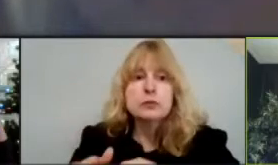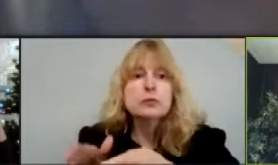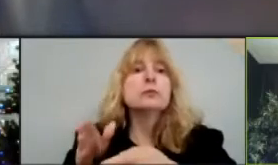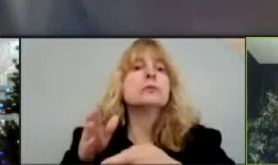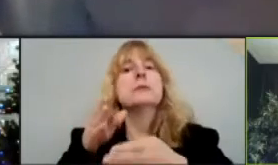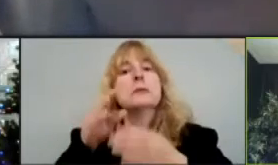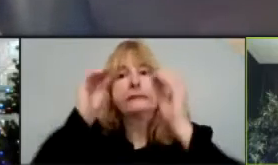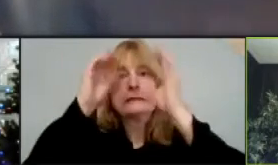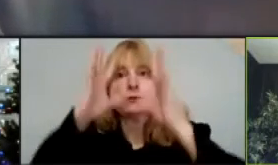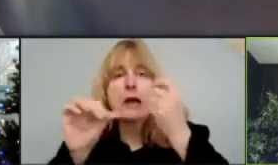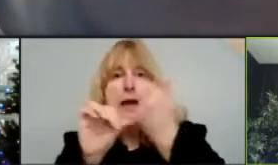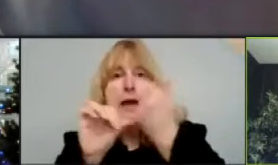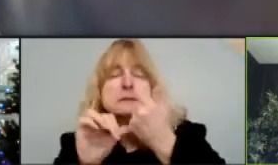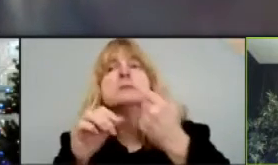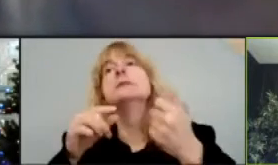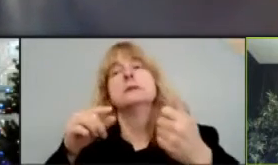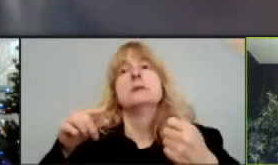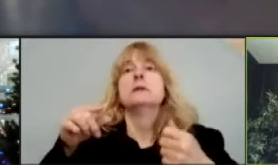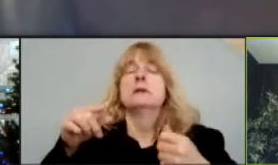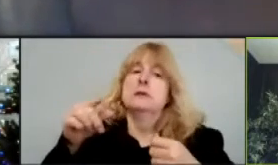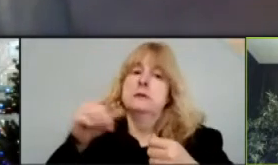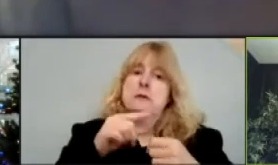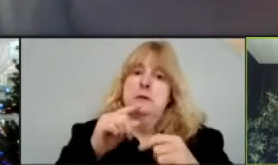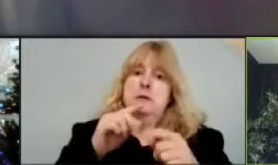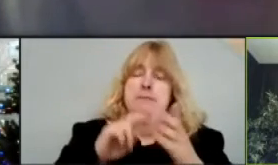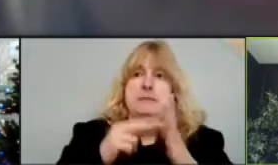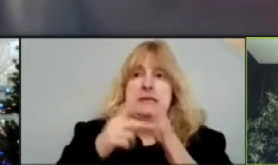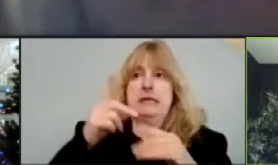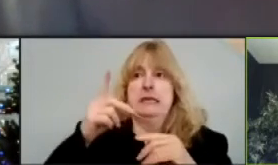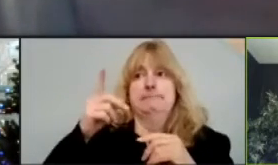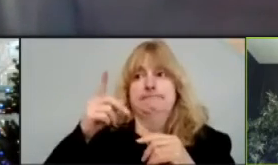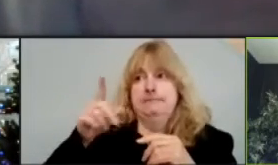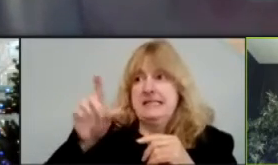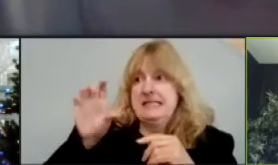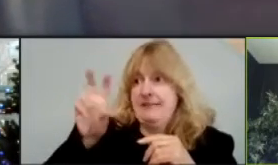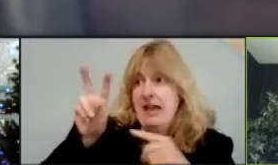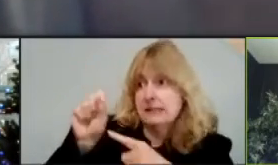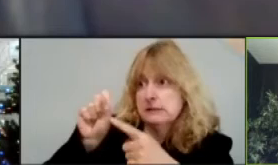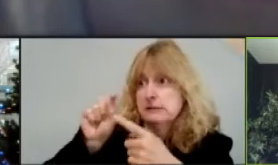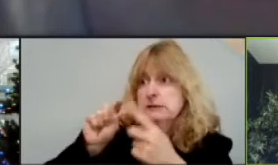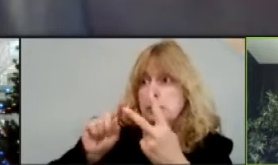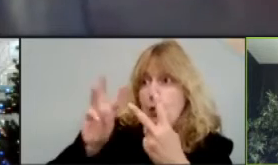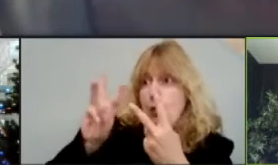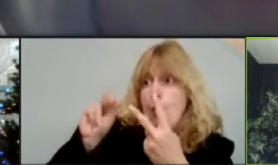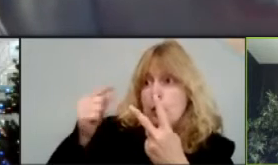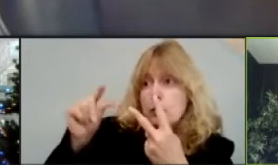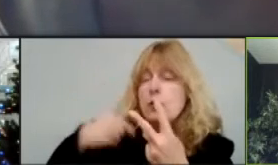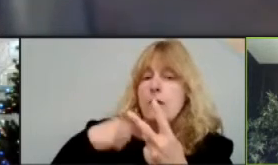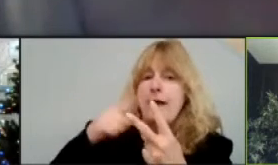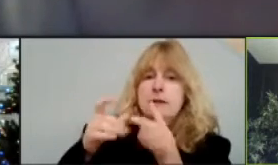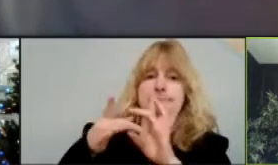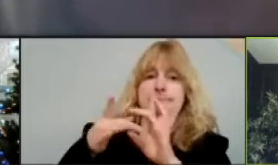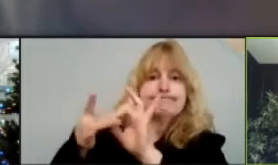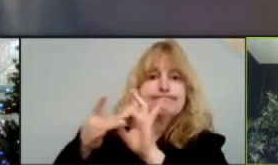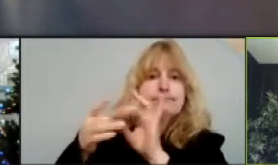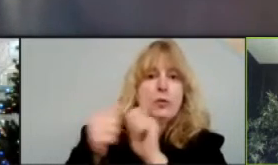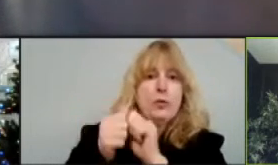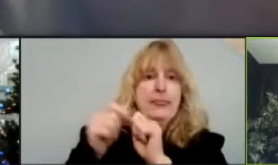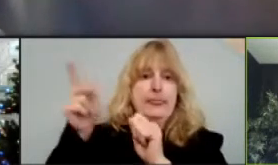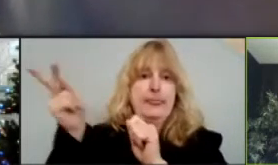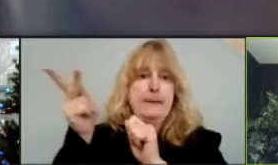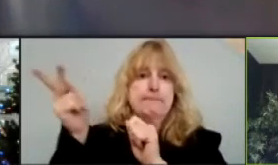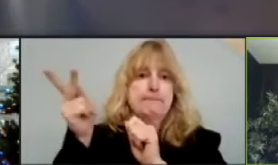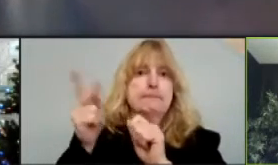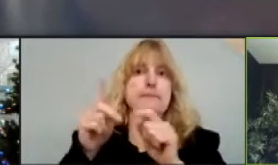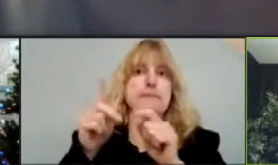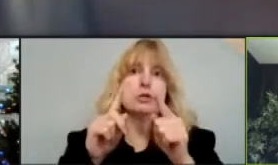the vaccines, but we're going to work with CVS and Walgreens to do that. Right now, it is not my recommendation